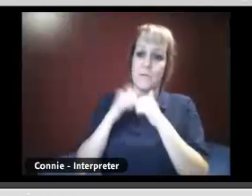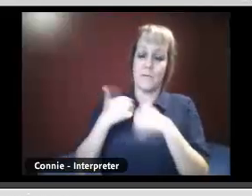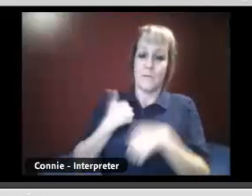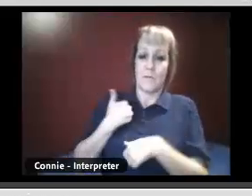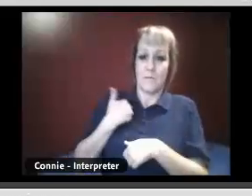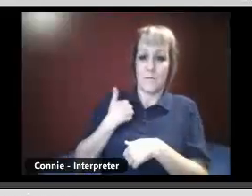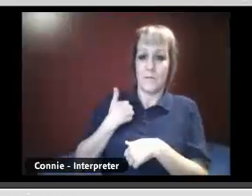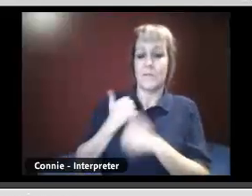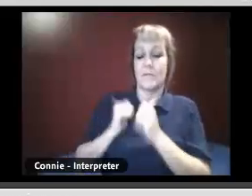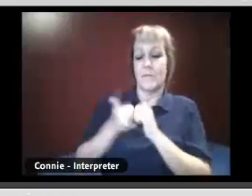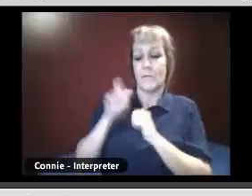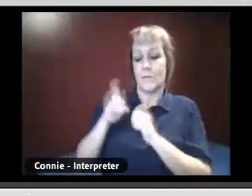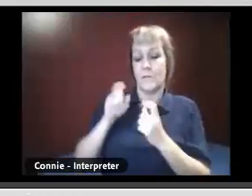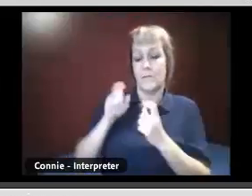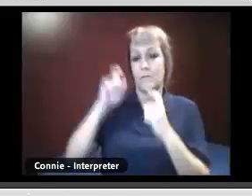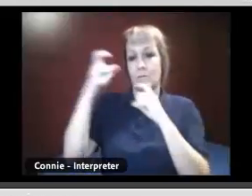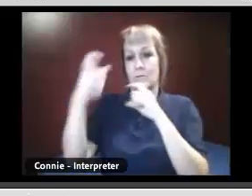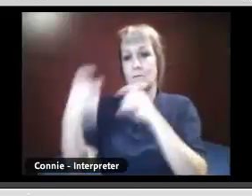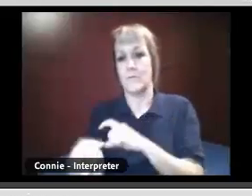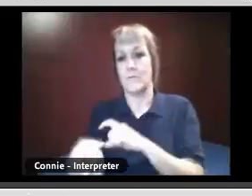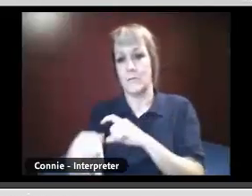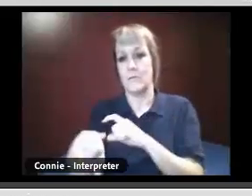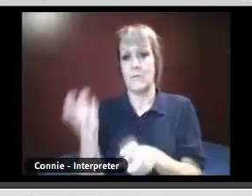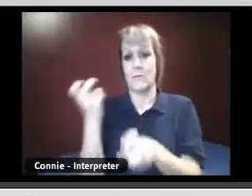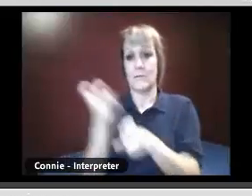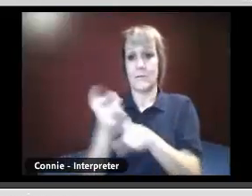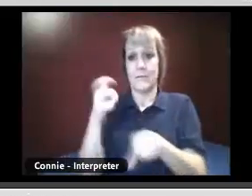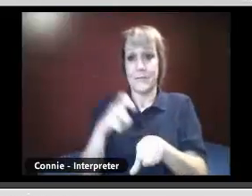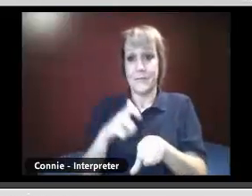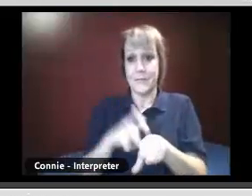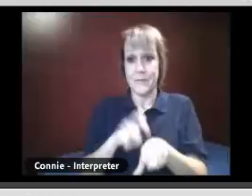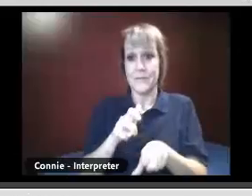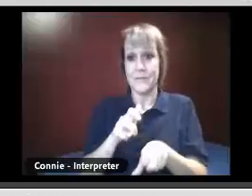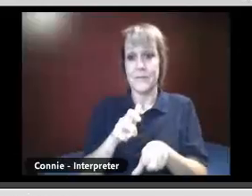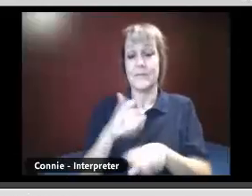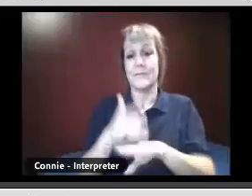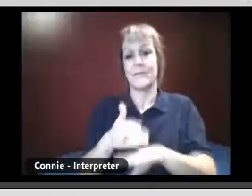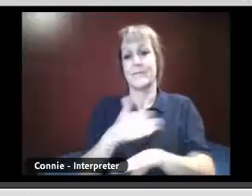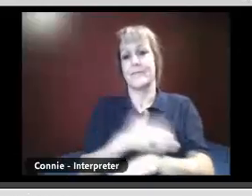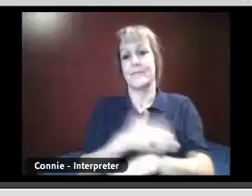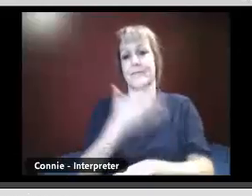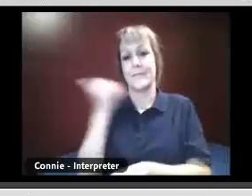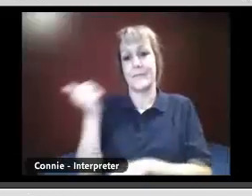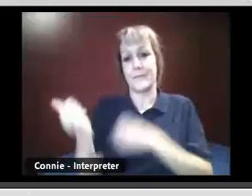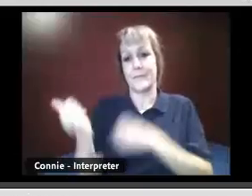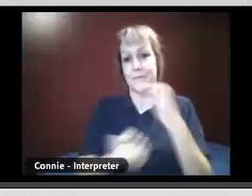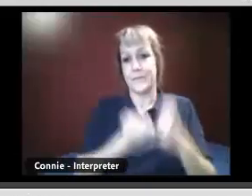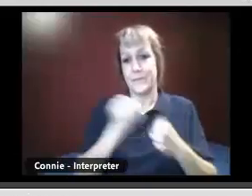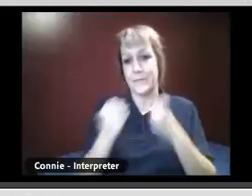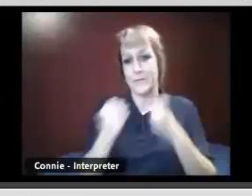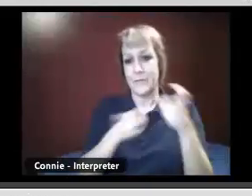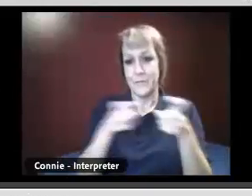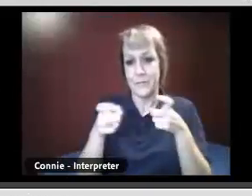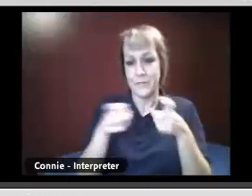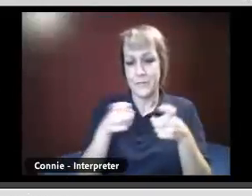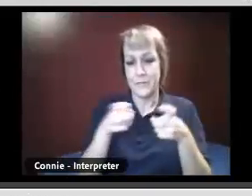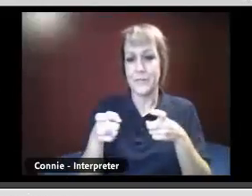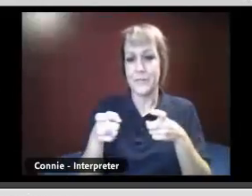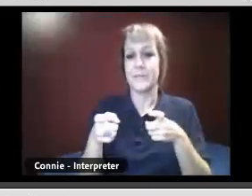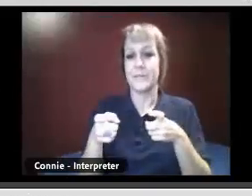need to shift them, in difficult situations in order to better manage our emotions, to generate